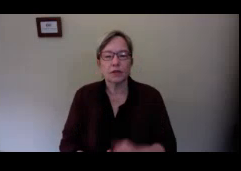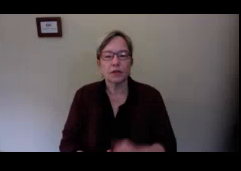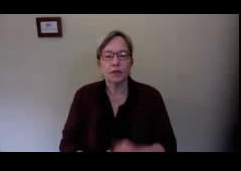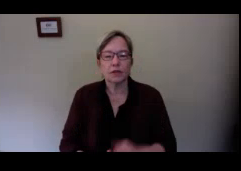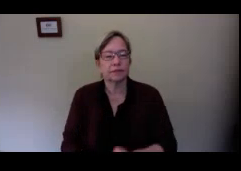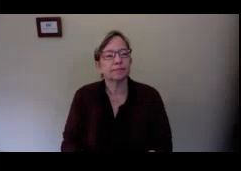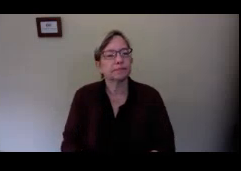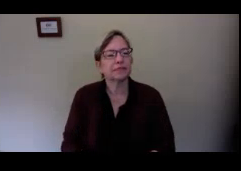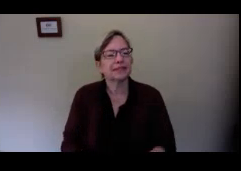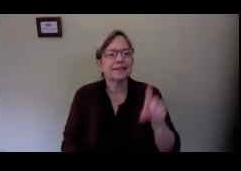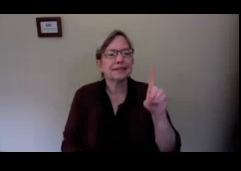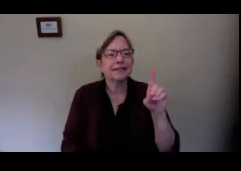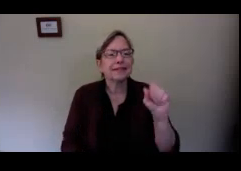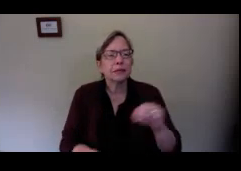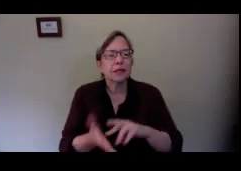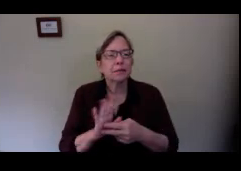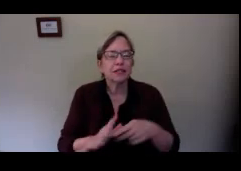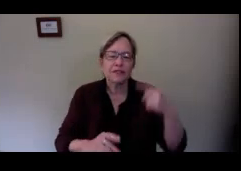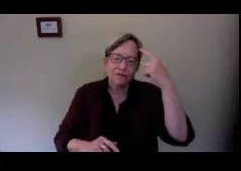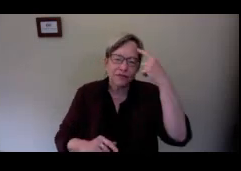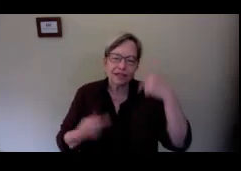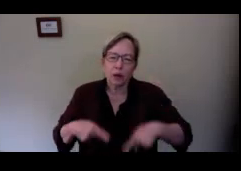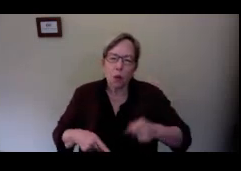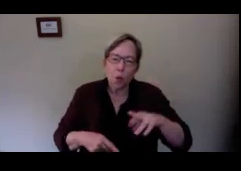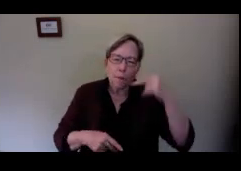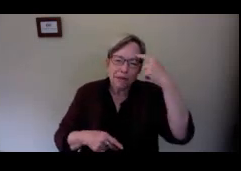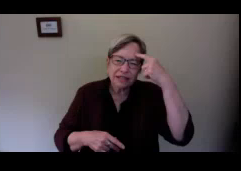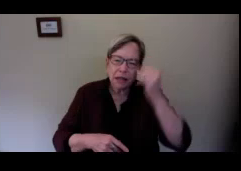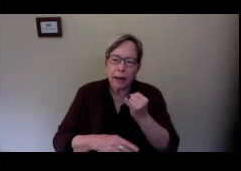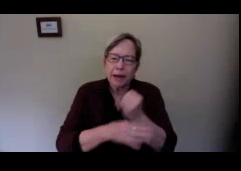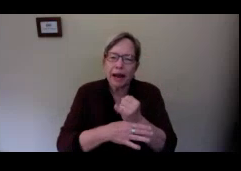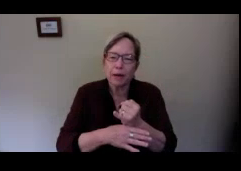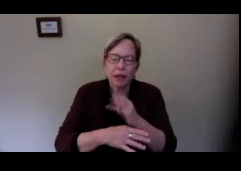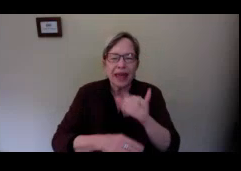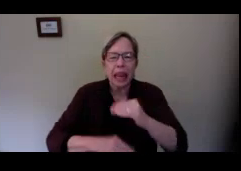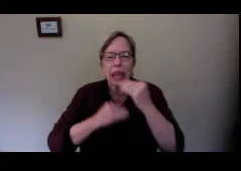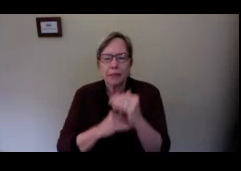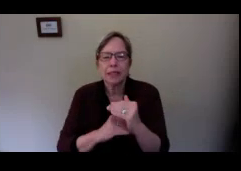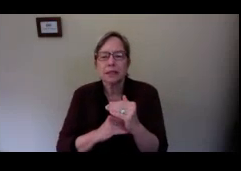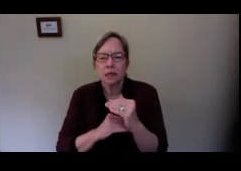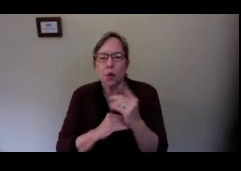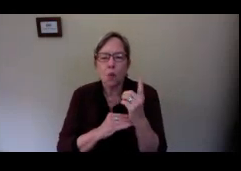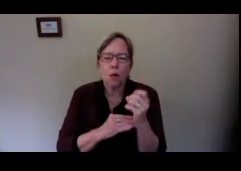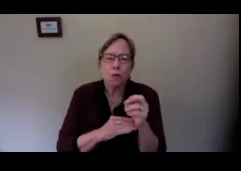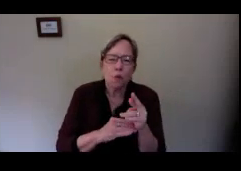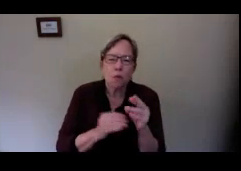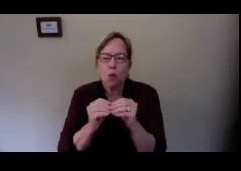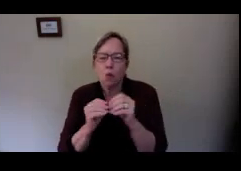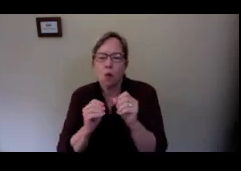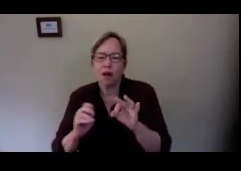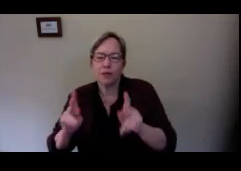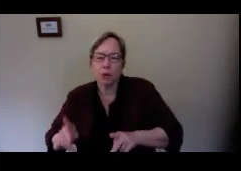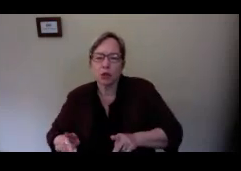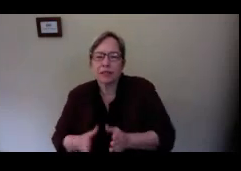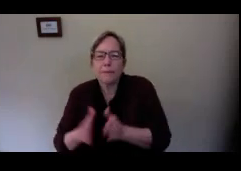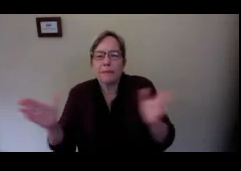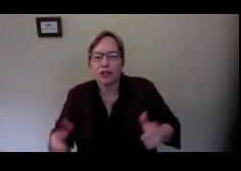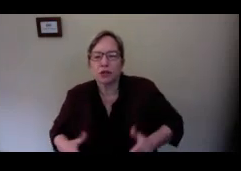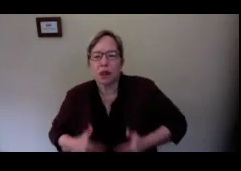Disability is defined as a physical or mental impairment that substantially limits one or more of a person's major life